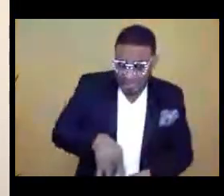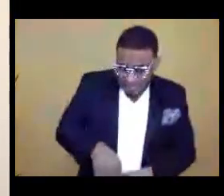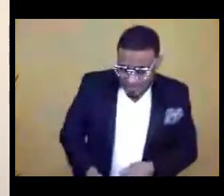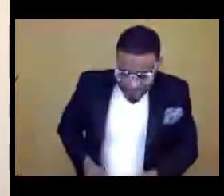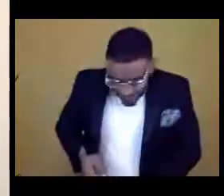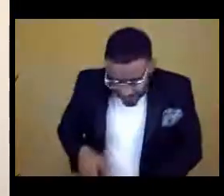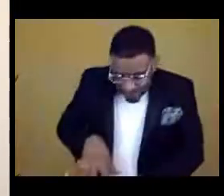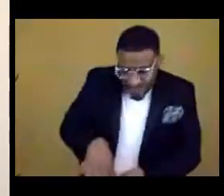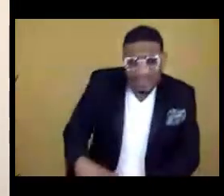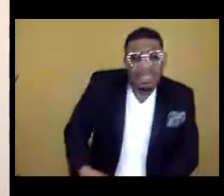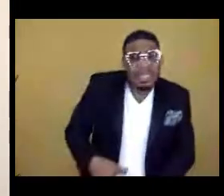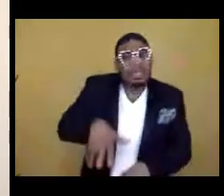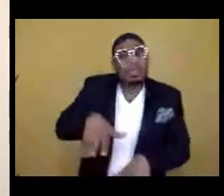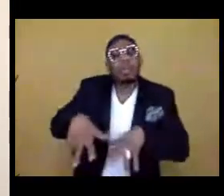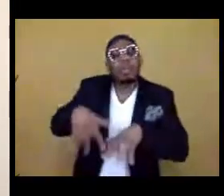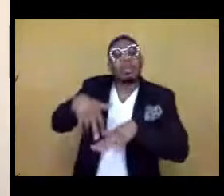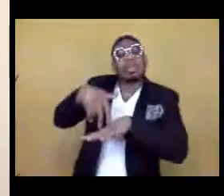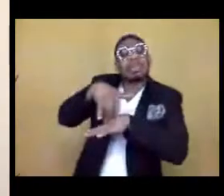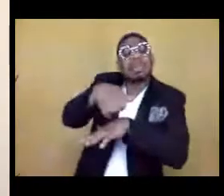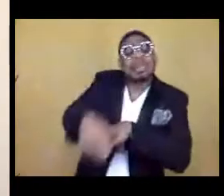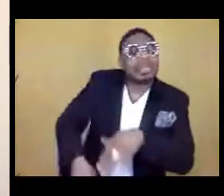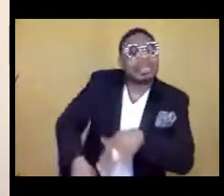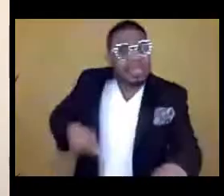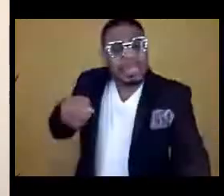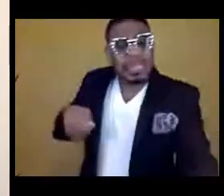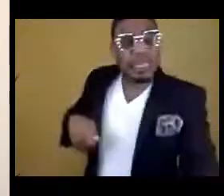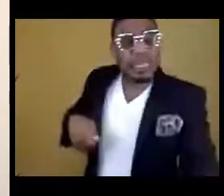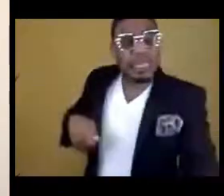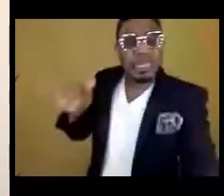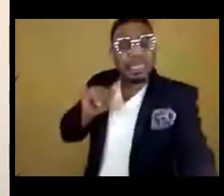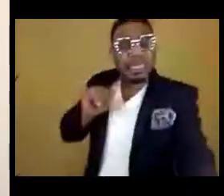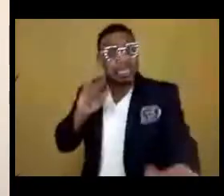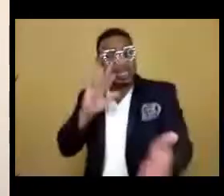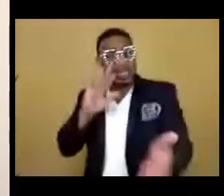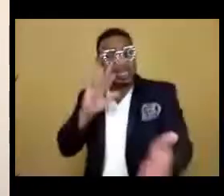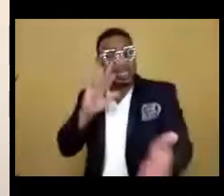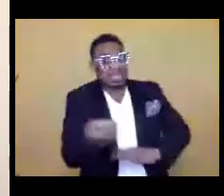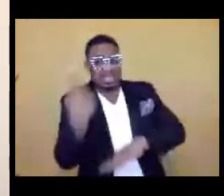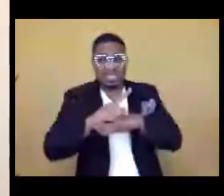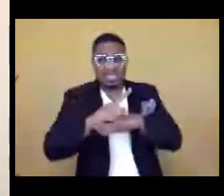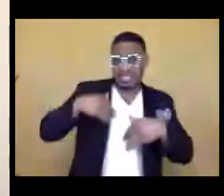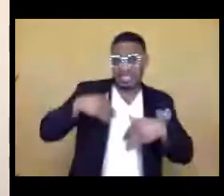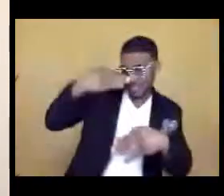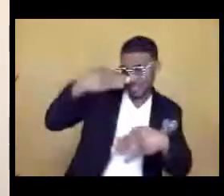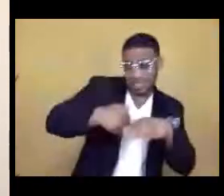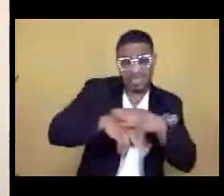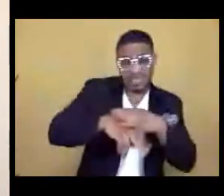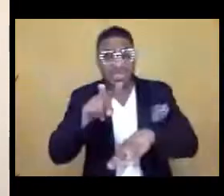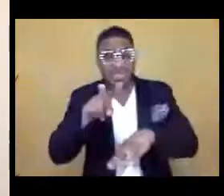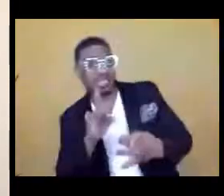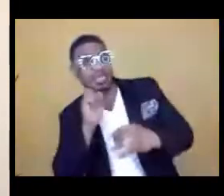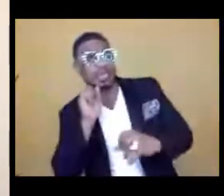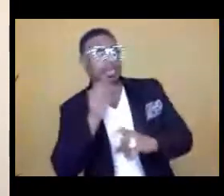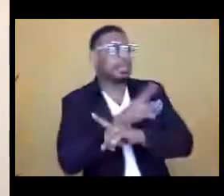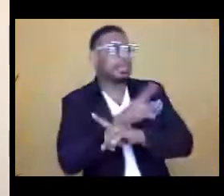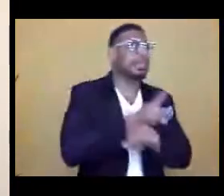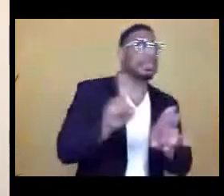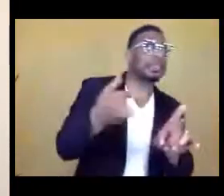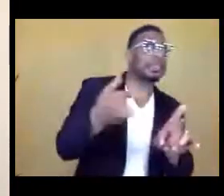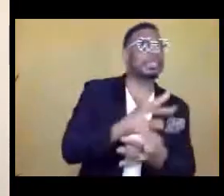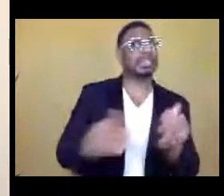like I'm walking on a new cane, like it's been a couple days since I slipped and said something sorta like you